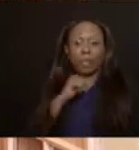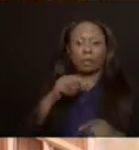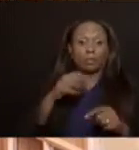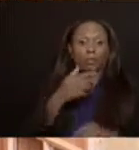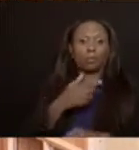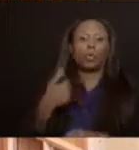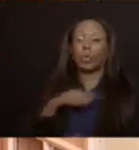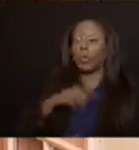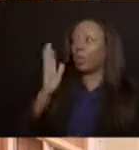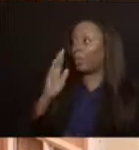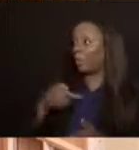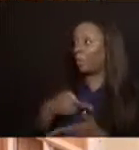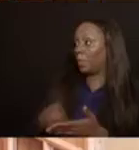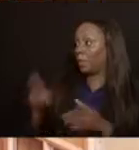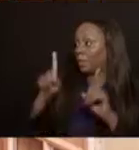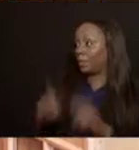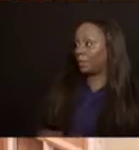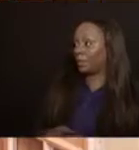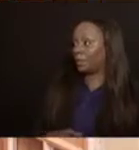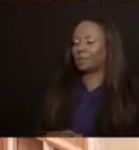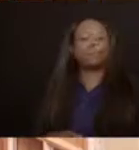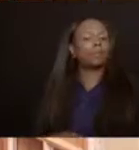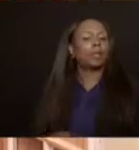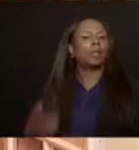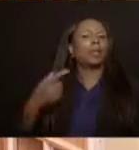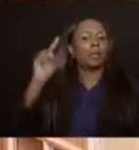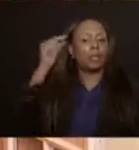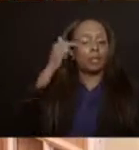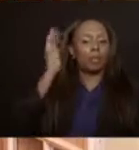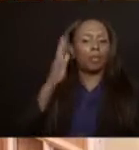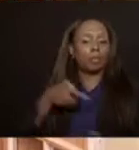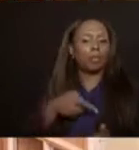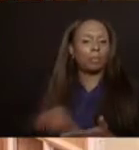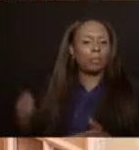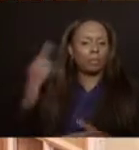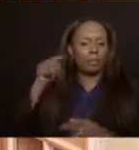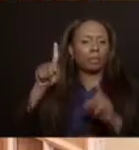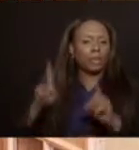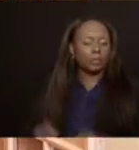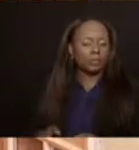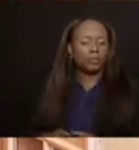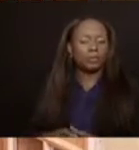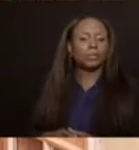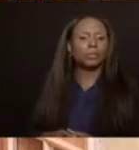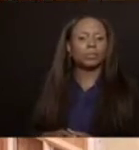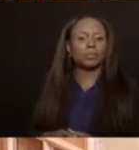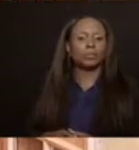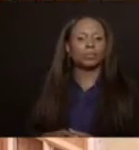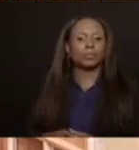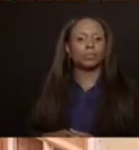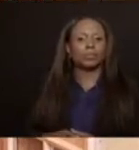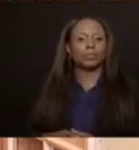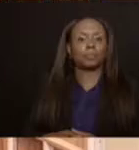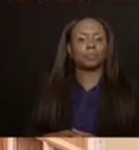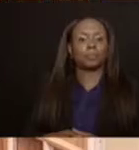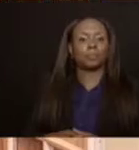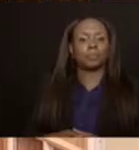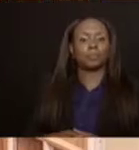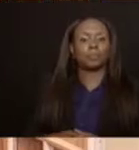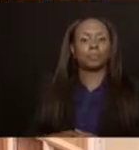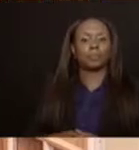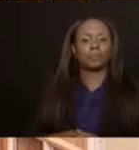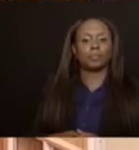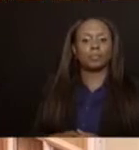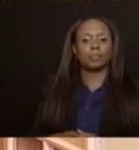the tests, I'm not asking anybody to pay for the tests, but we are saying that we need, at the same time,